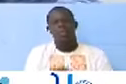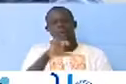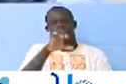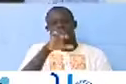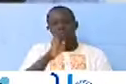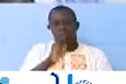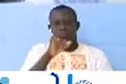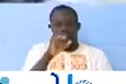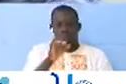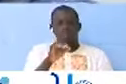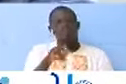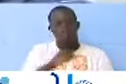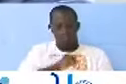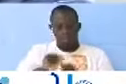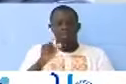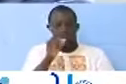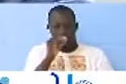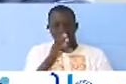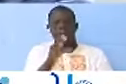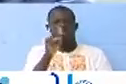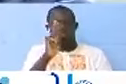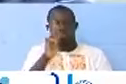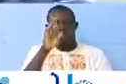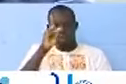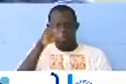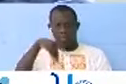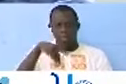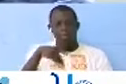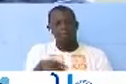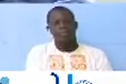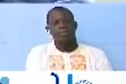Solo Sanneh. No, nunga for UDP. No, let me say the UDP.